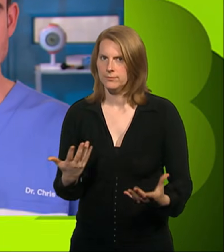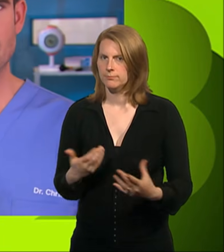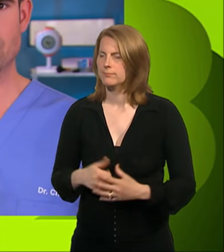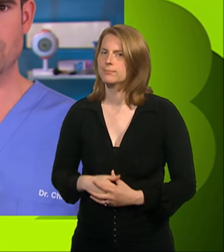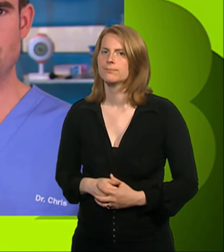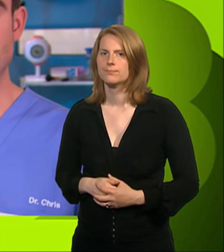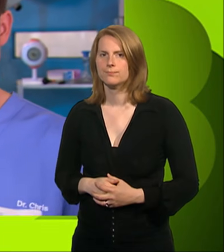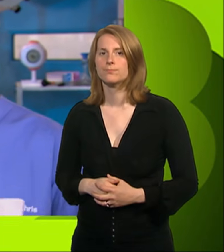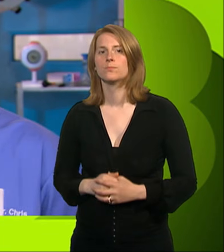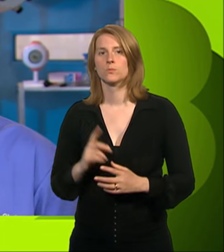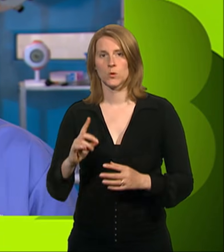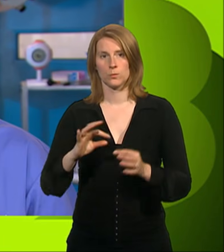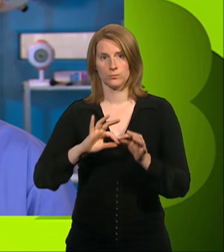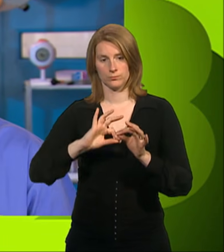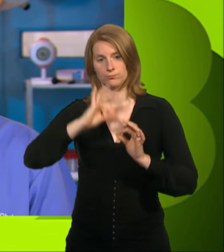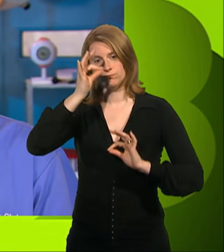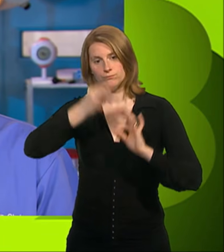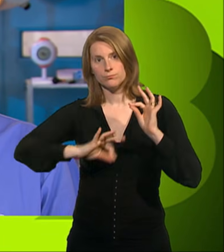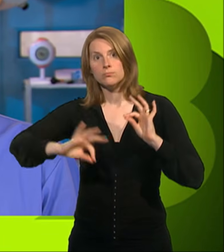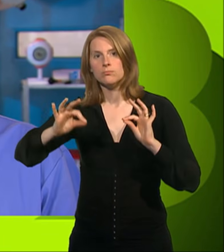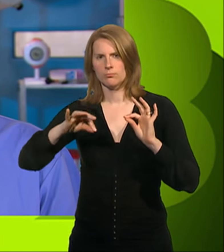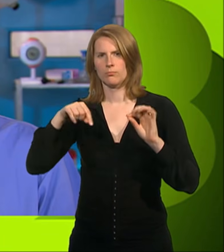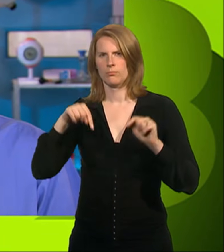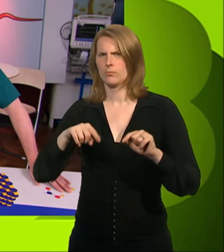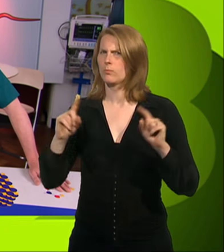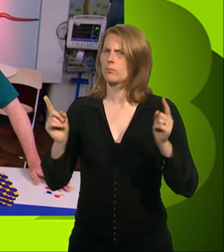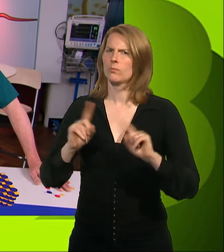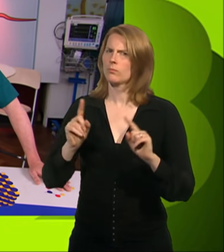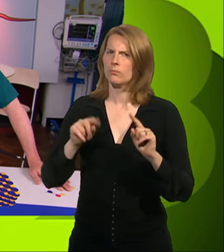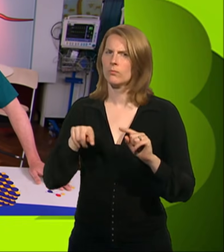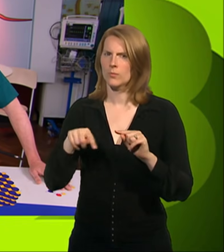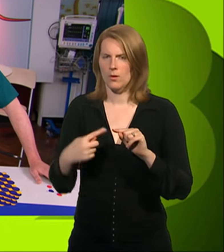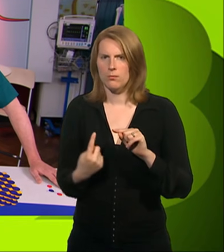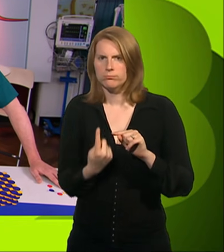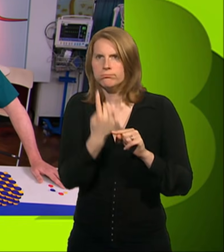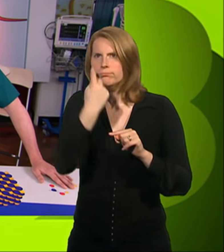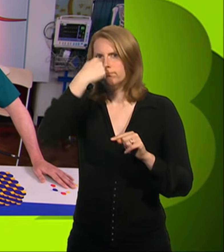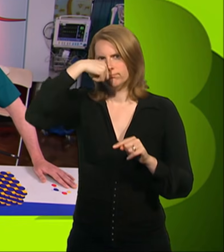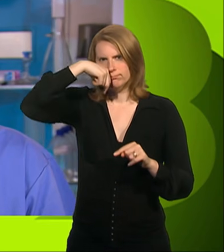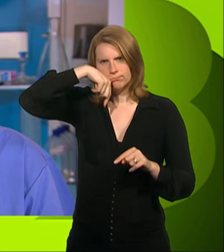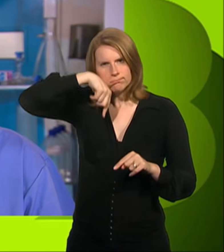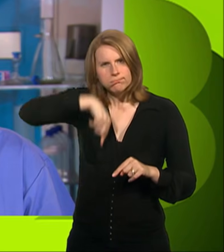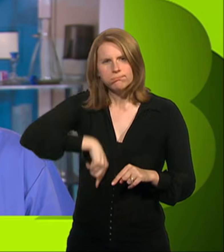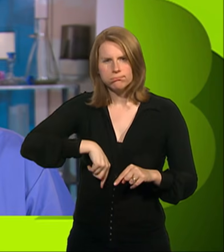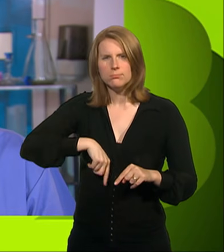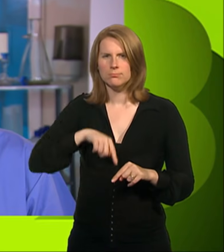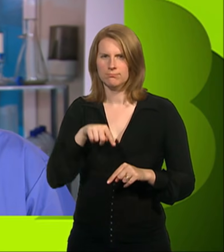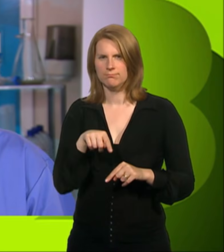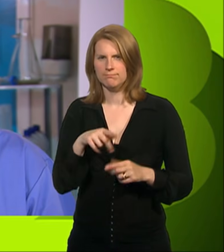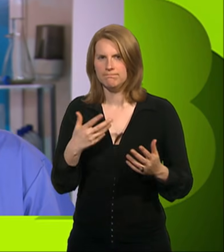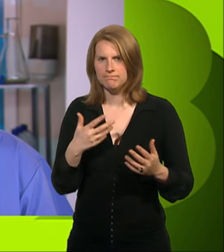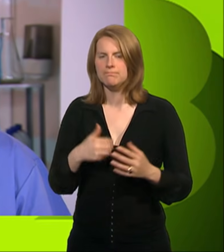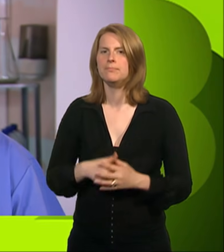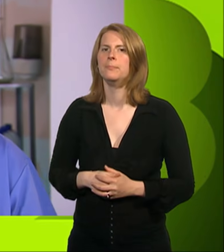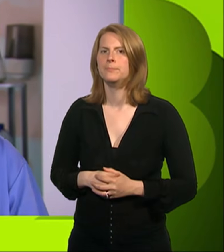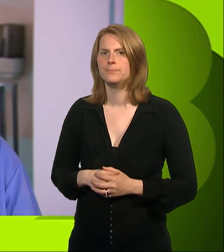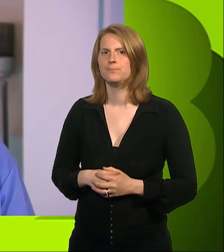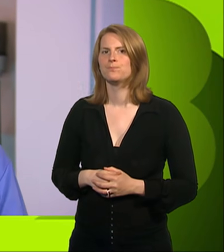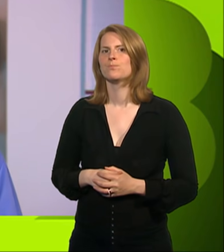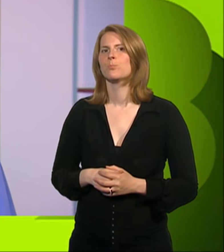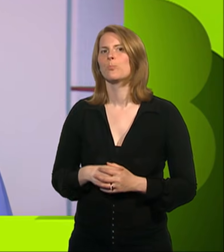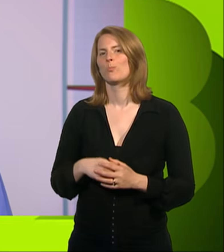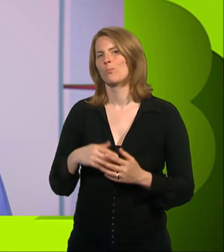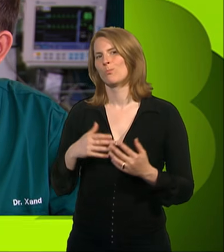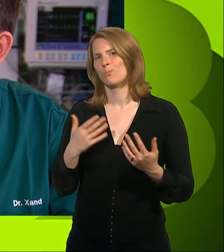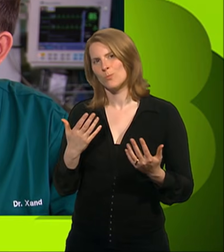Now, nasogastric tube means nose-stomach tube in Latin. But the reason we don't call it a nose-stomach tube is because I have